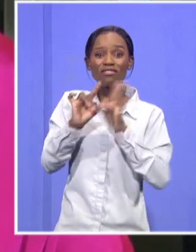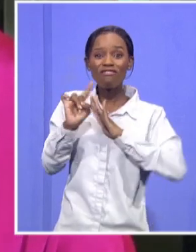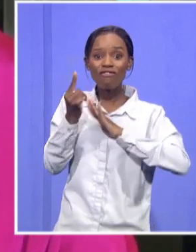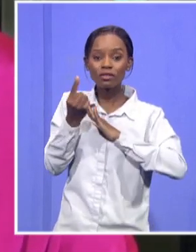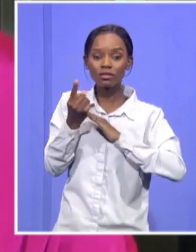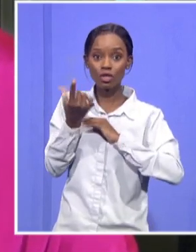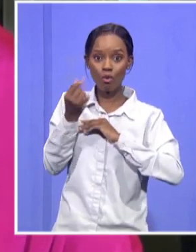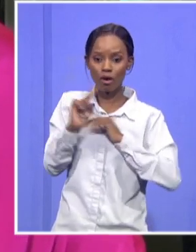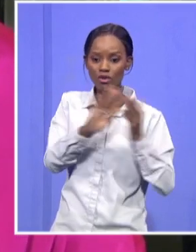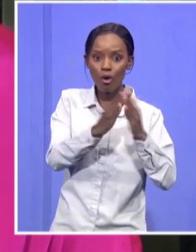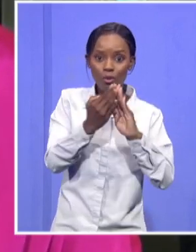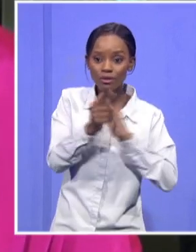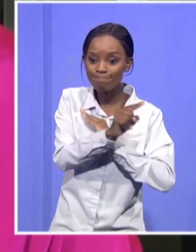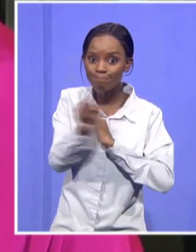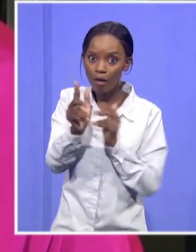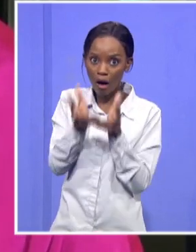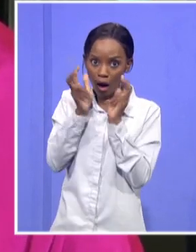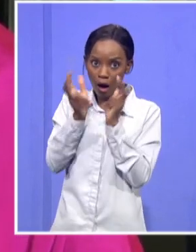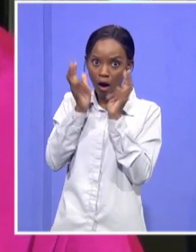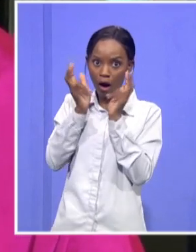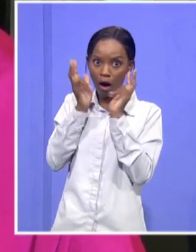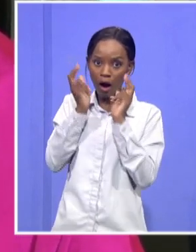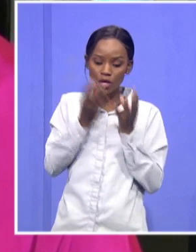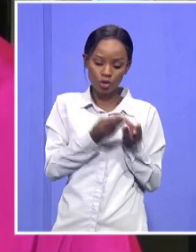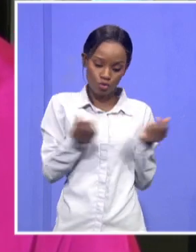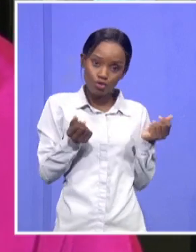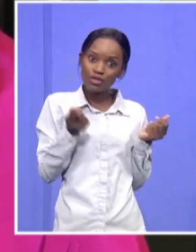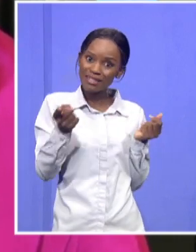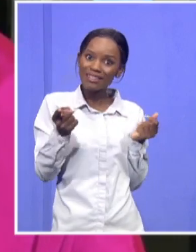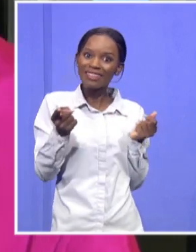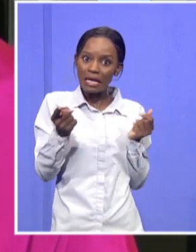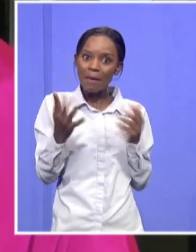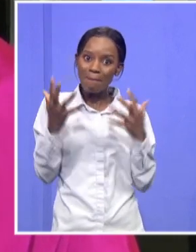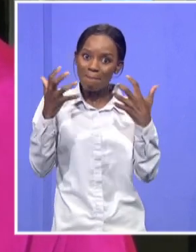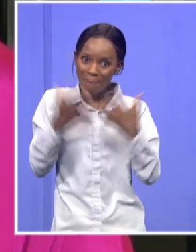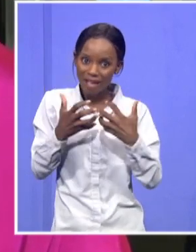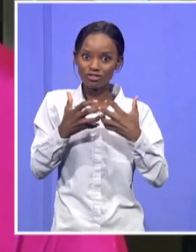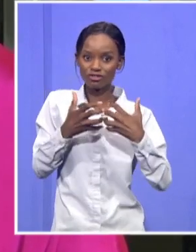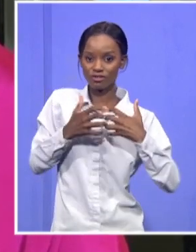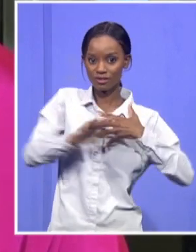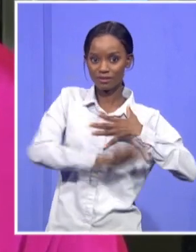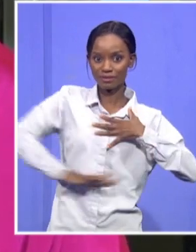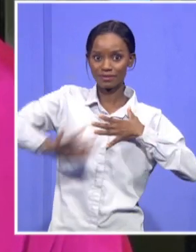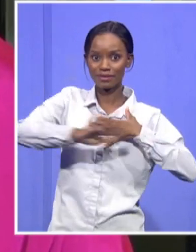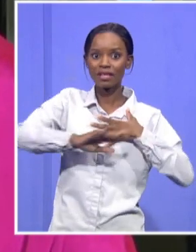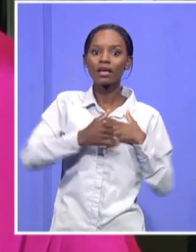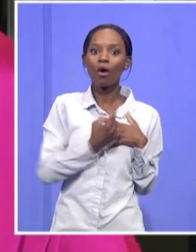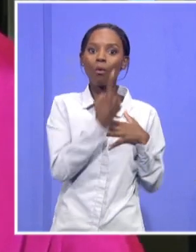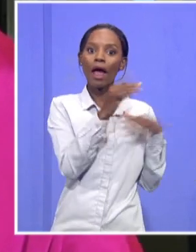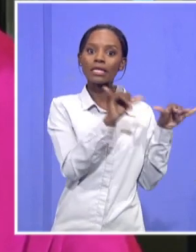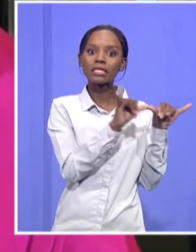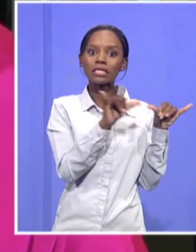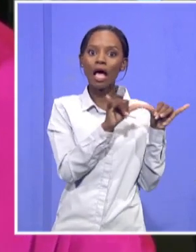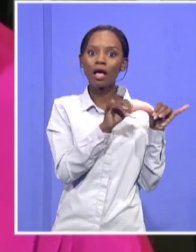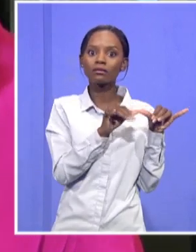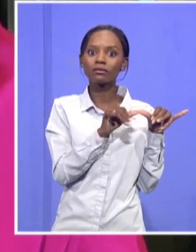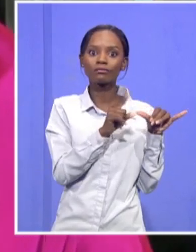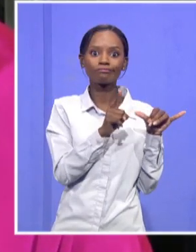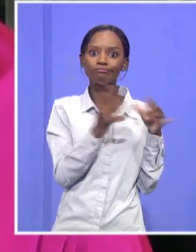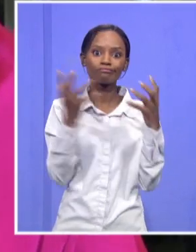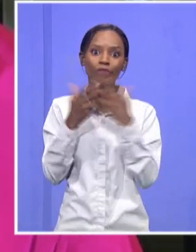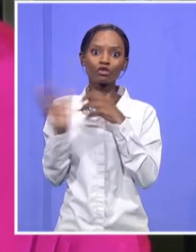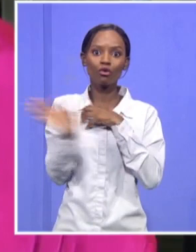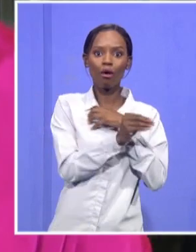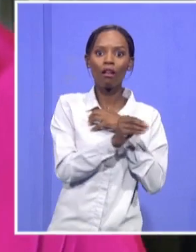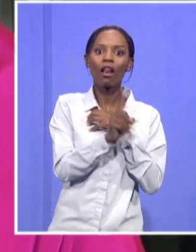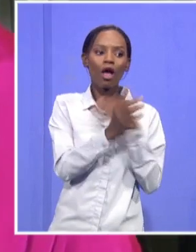to the societies. Solutions need to be contextualized. We cannot have one size fits all and say, okay, you produce growth in this